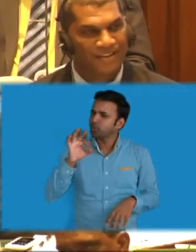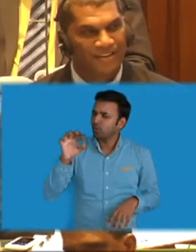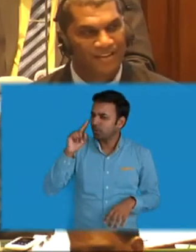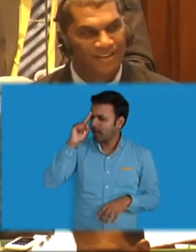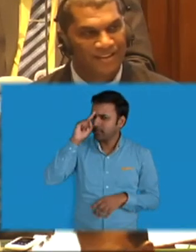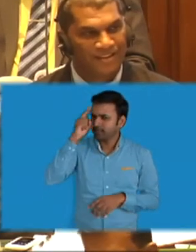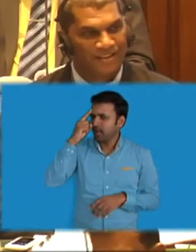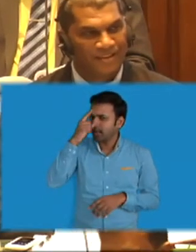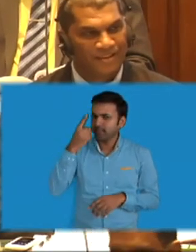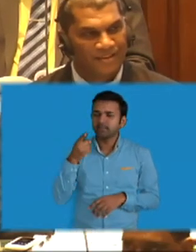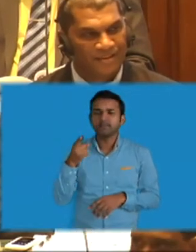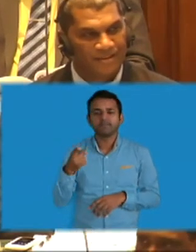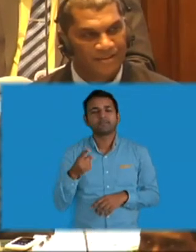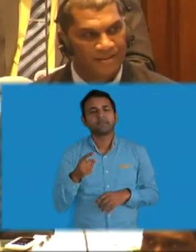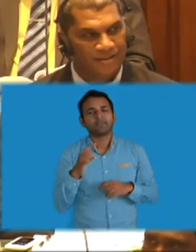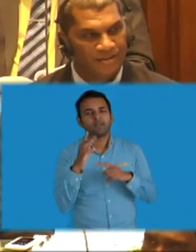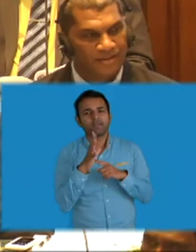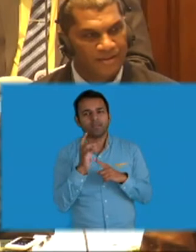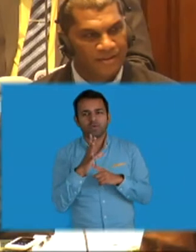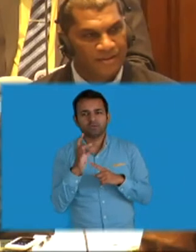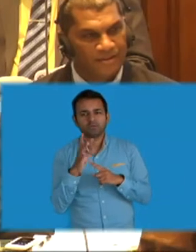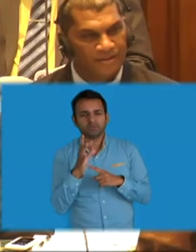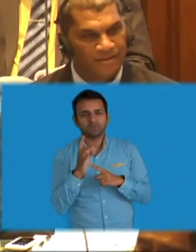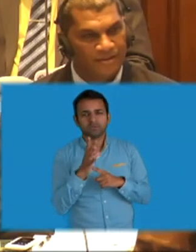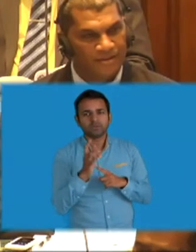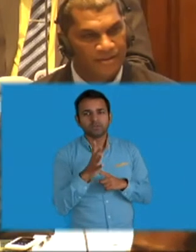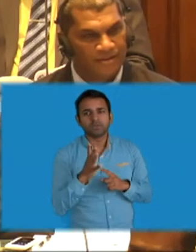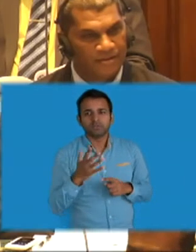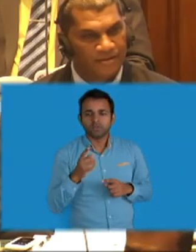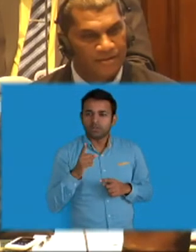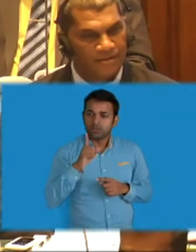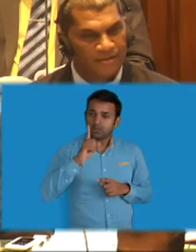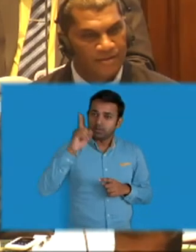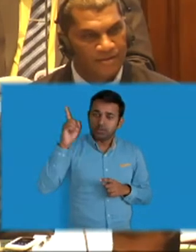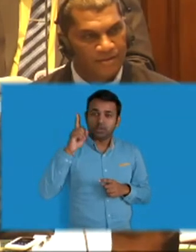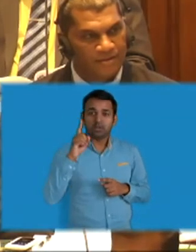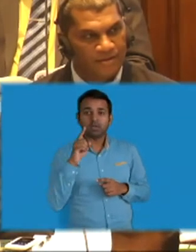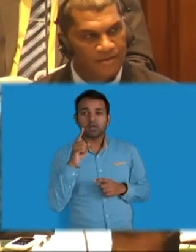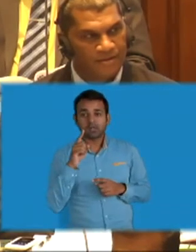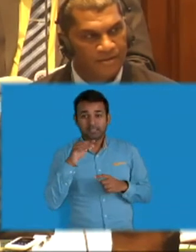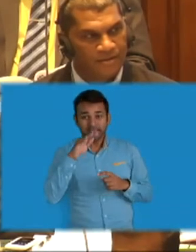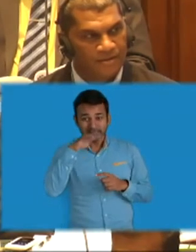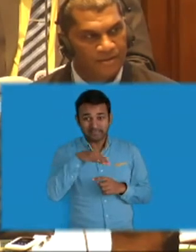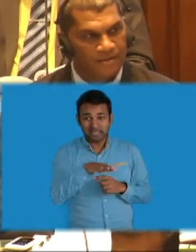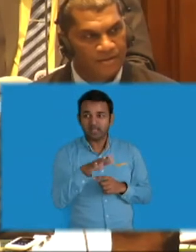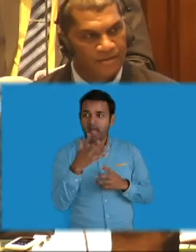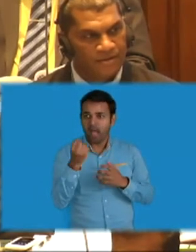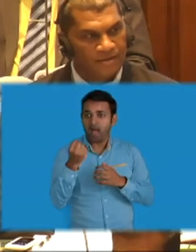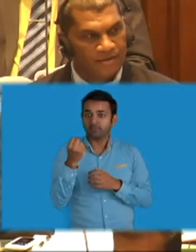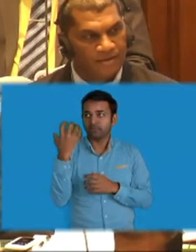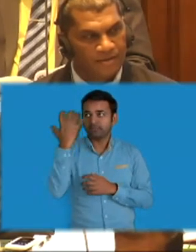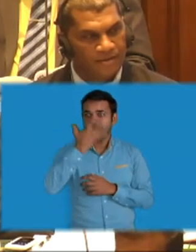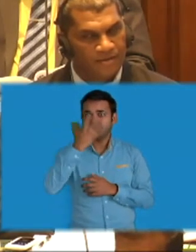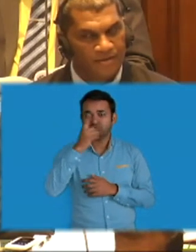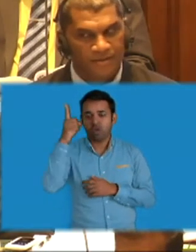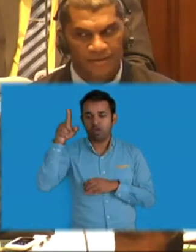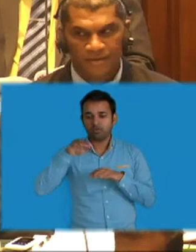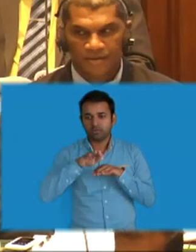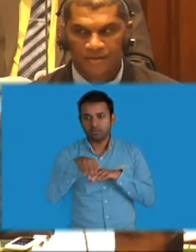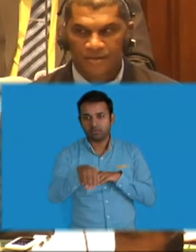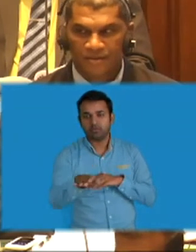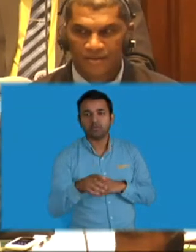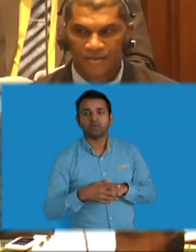implications of that runoff into the sea. Definitely the nature